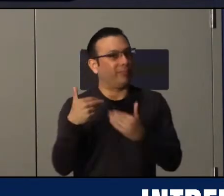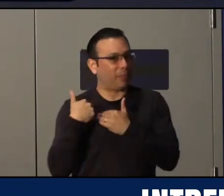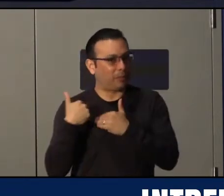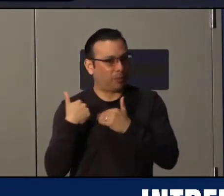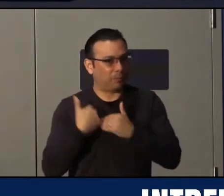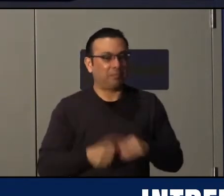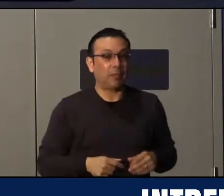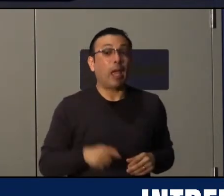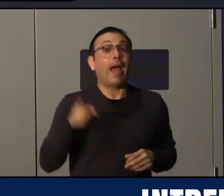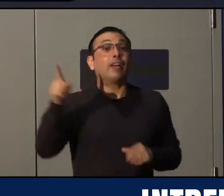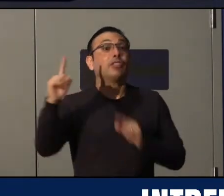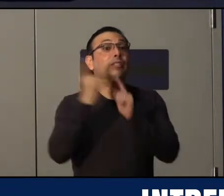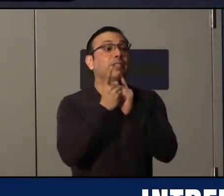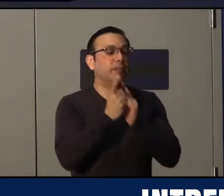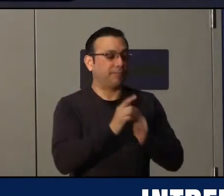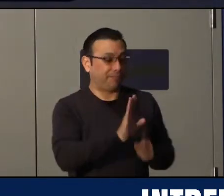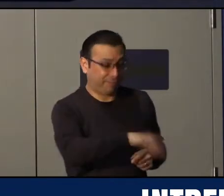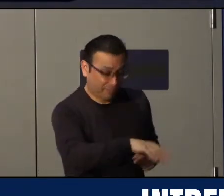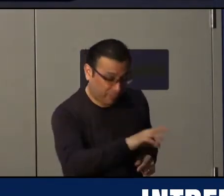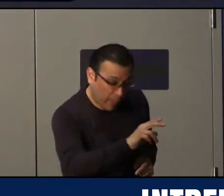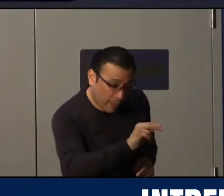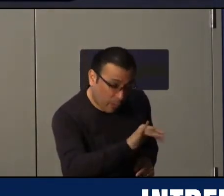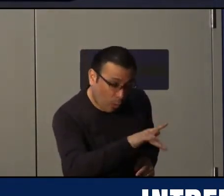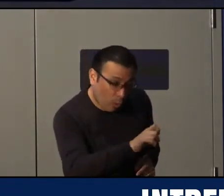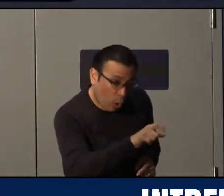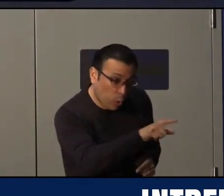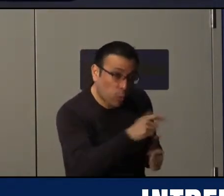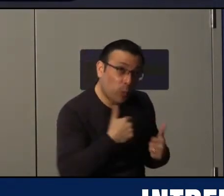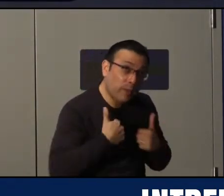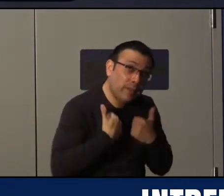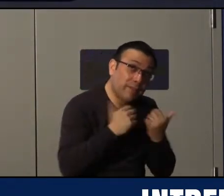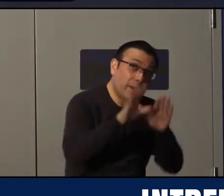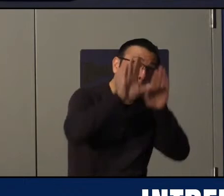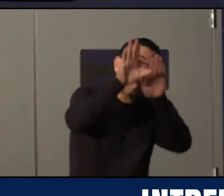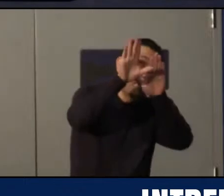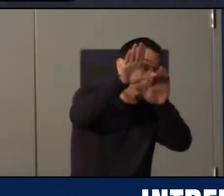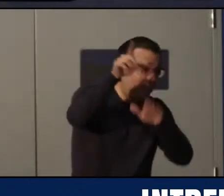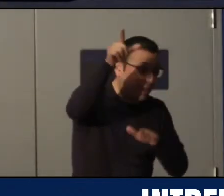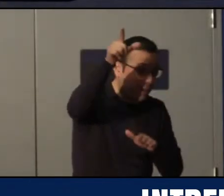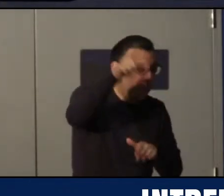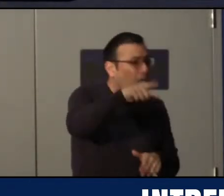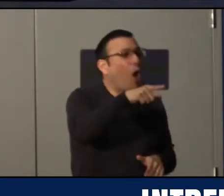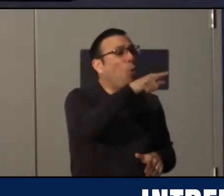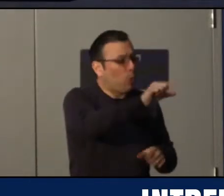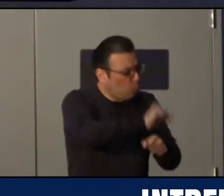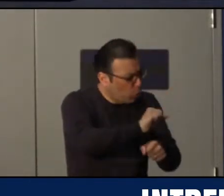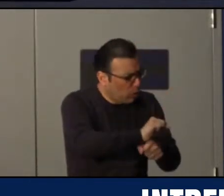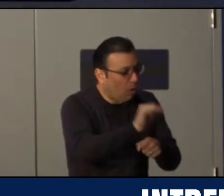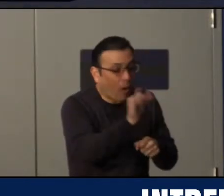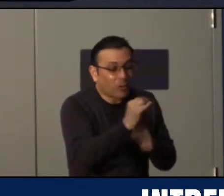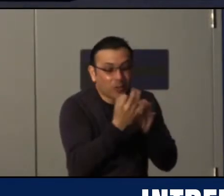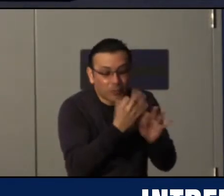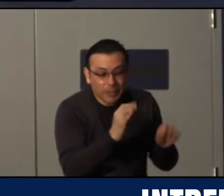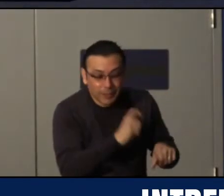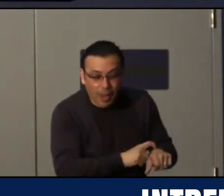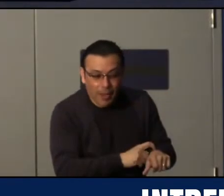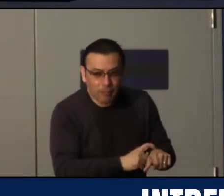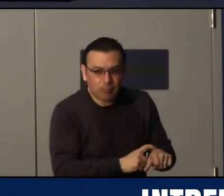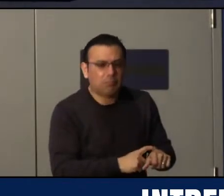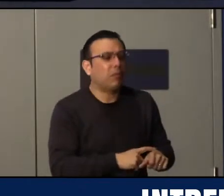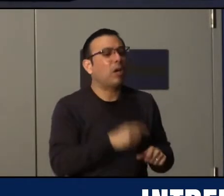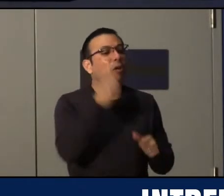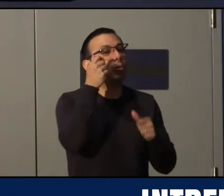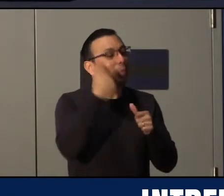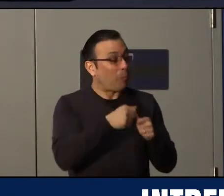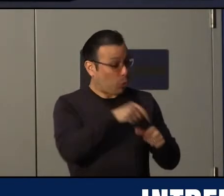she's like, Nicole, you know, you're going to be living up there, not just working there. You're going to have free time. Think about bringing something you love doing down here